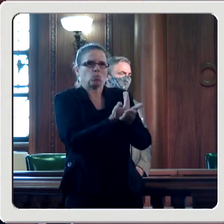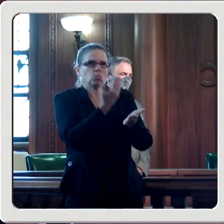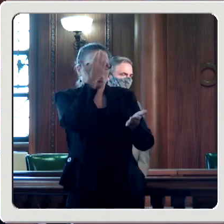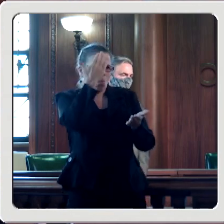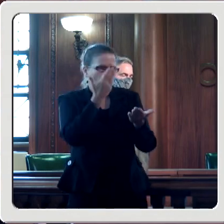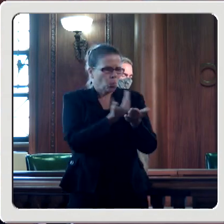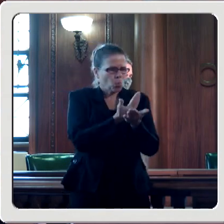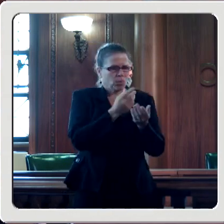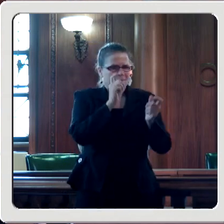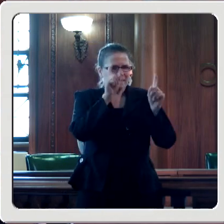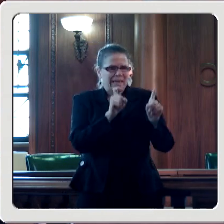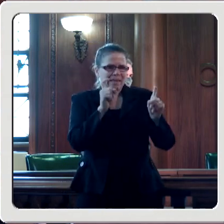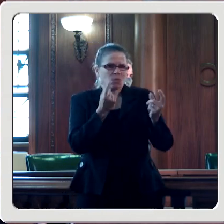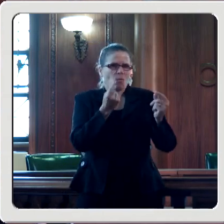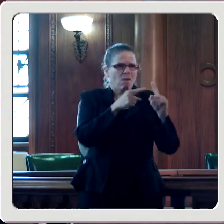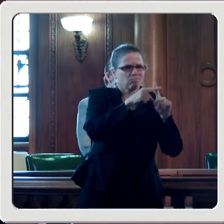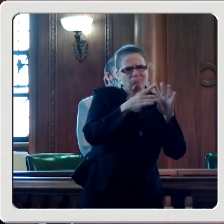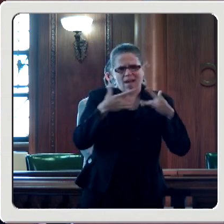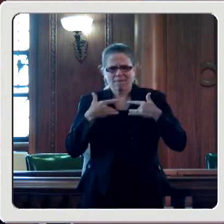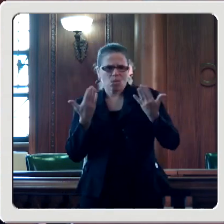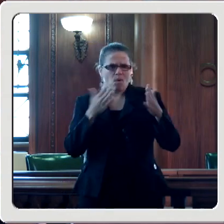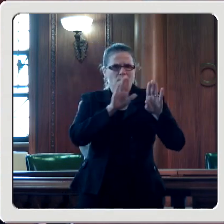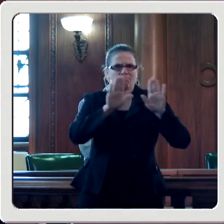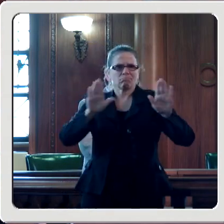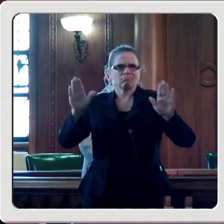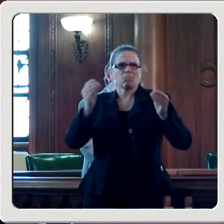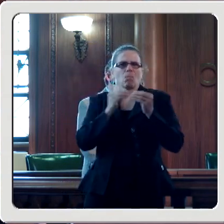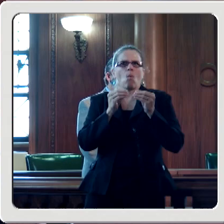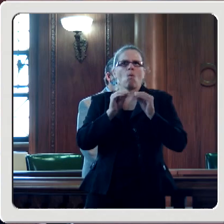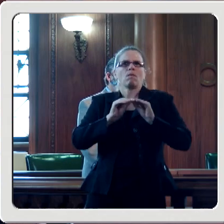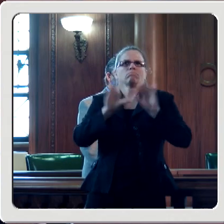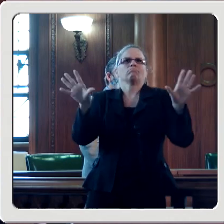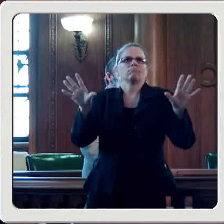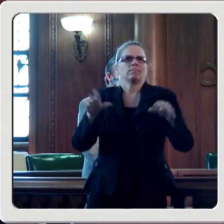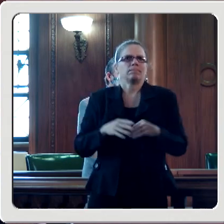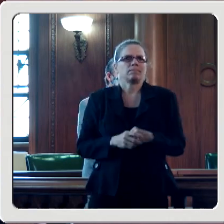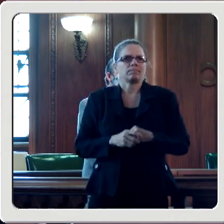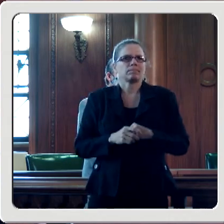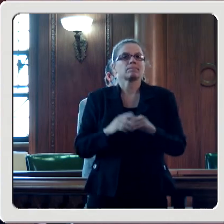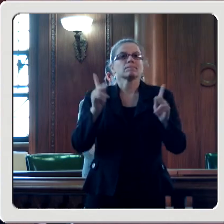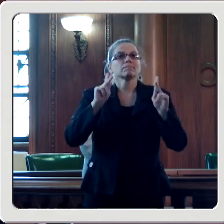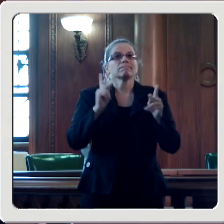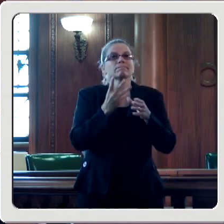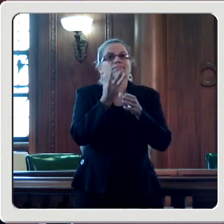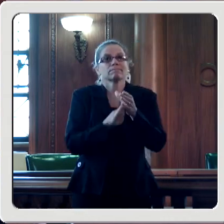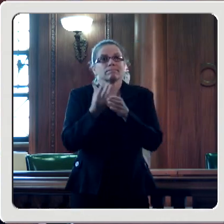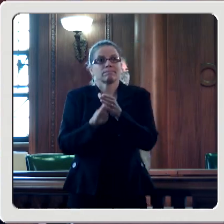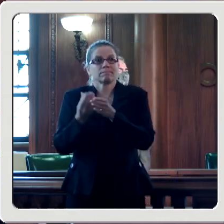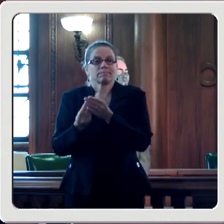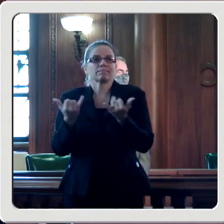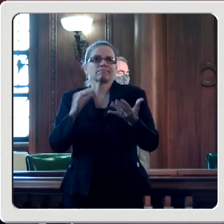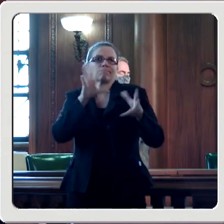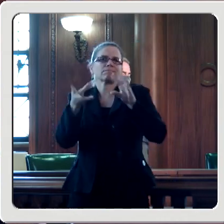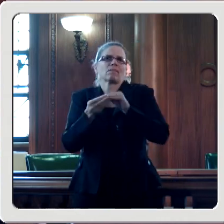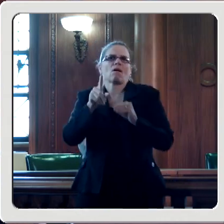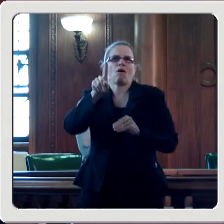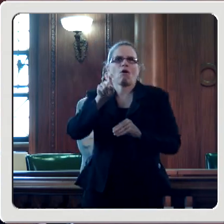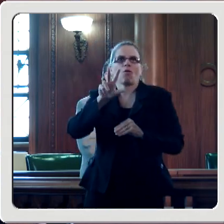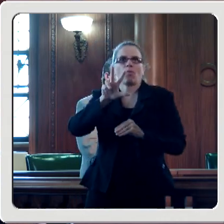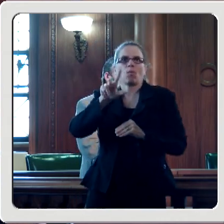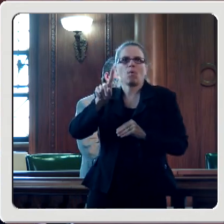mayor indicated, our deaths increased by 1. We are sending our condolences out